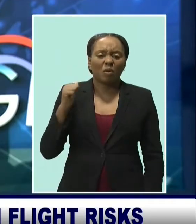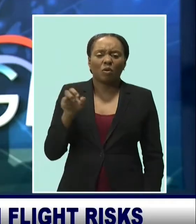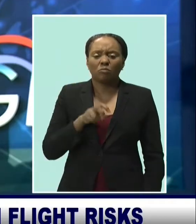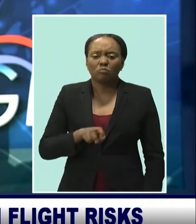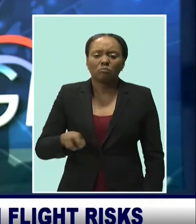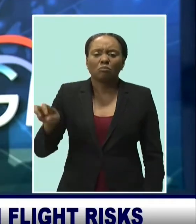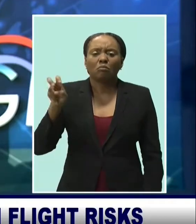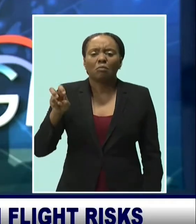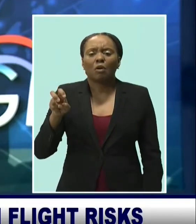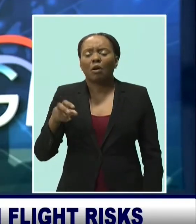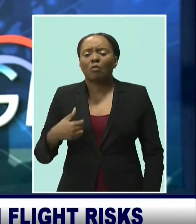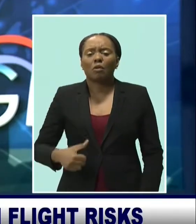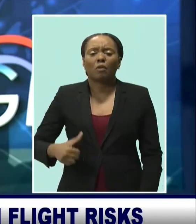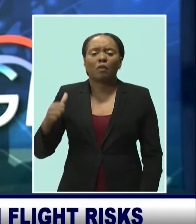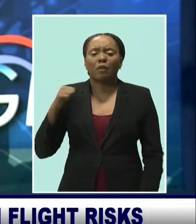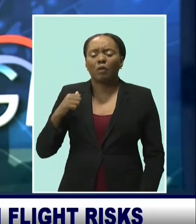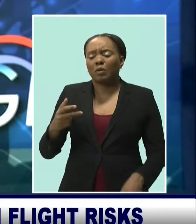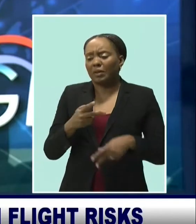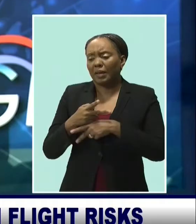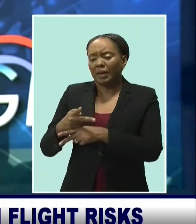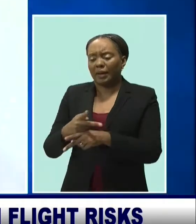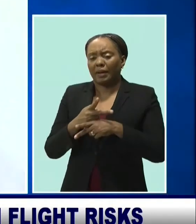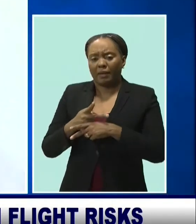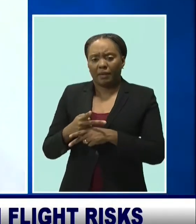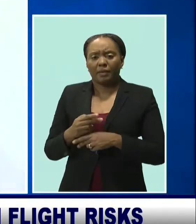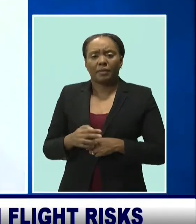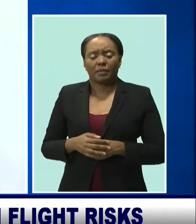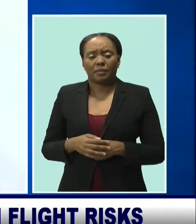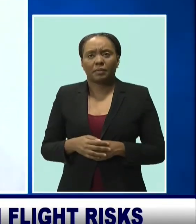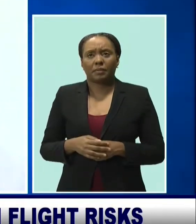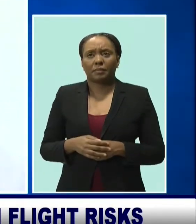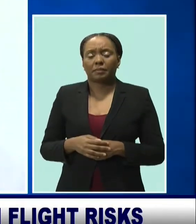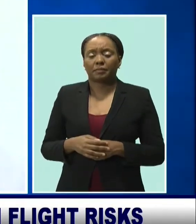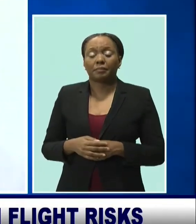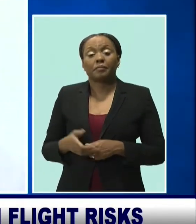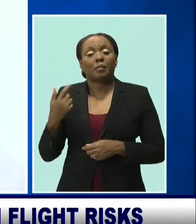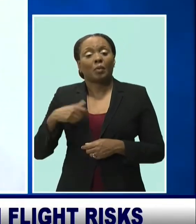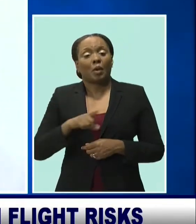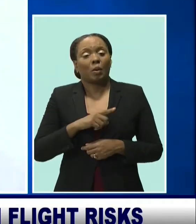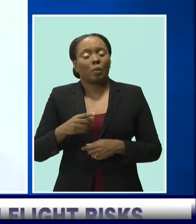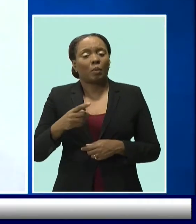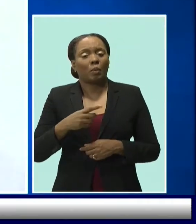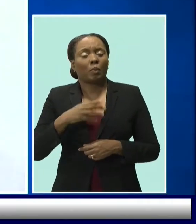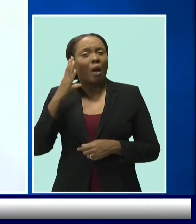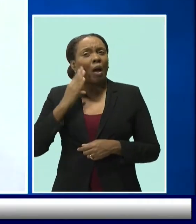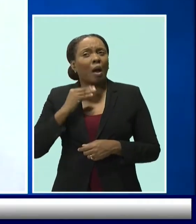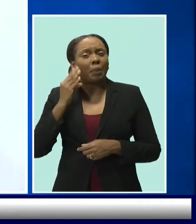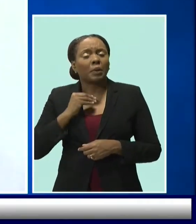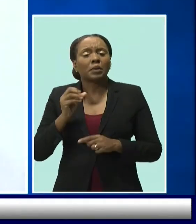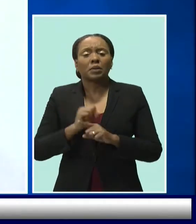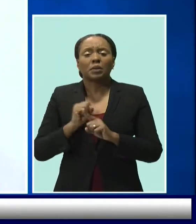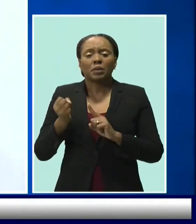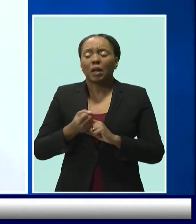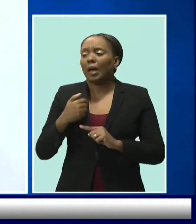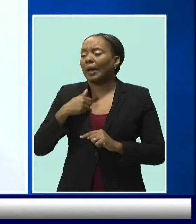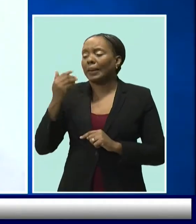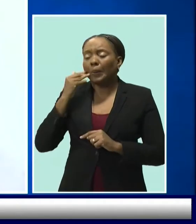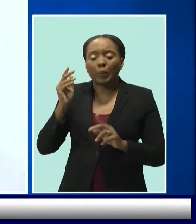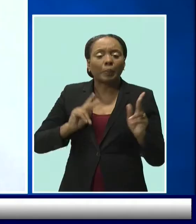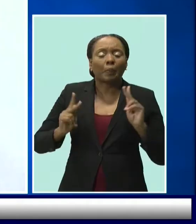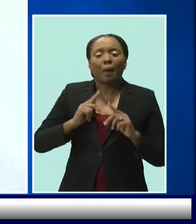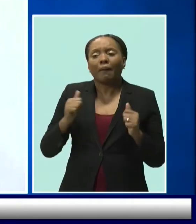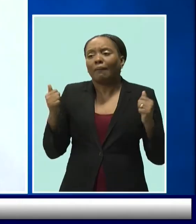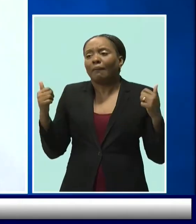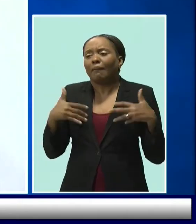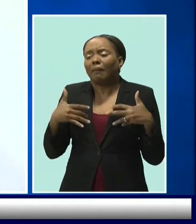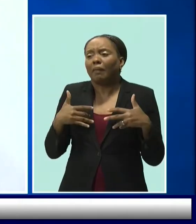care required for their condition. We have seen situations where, because of fear, I know there are a lot